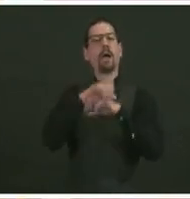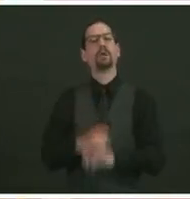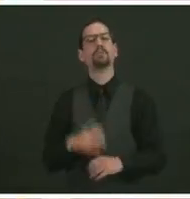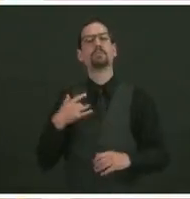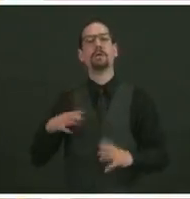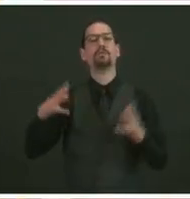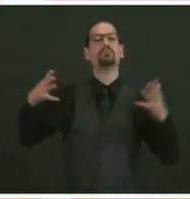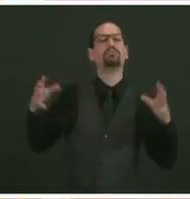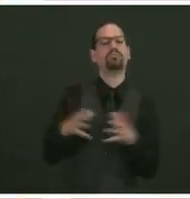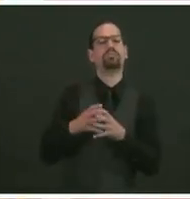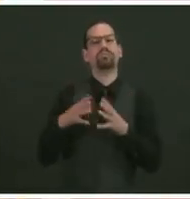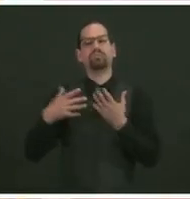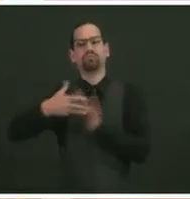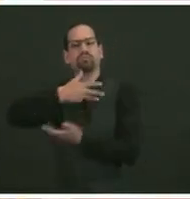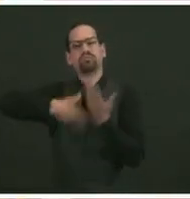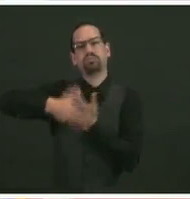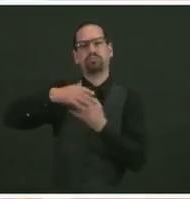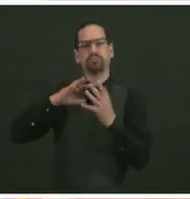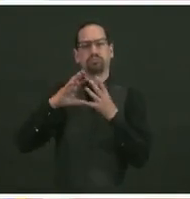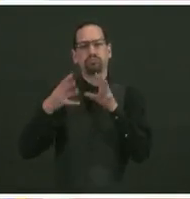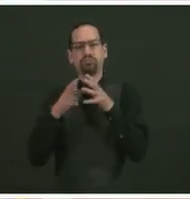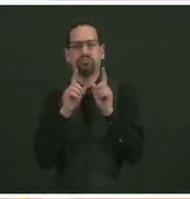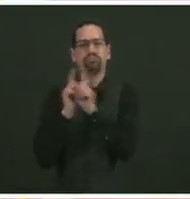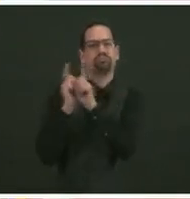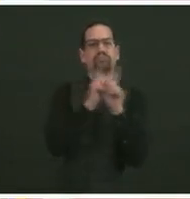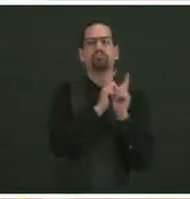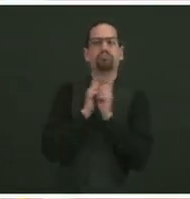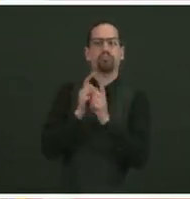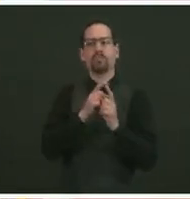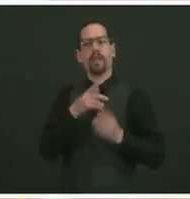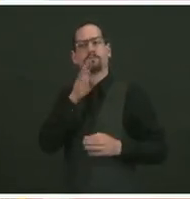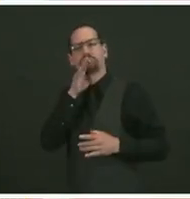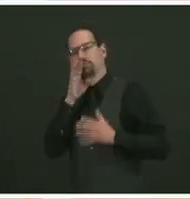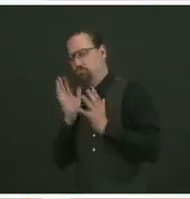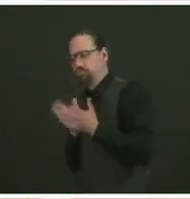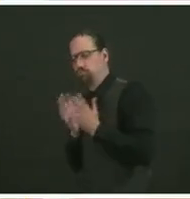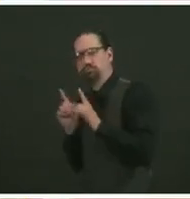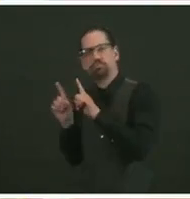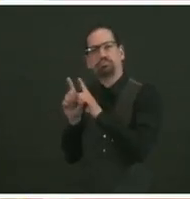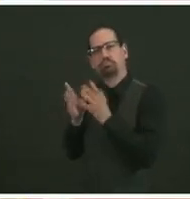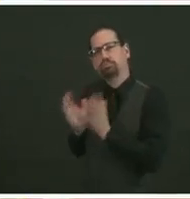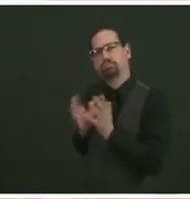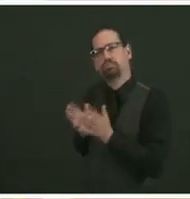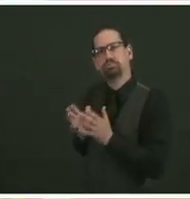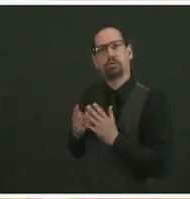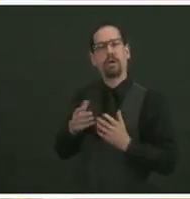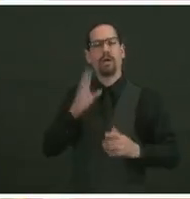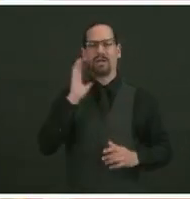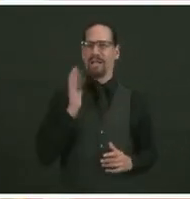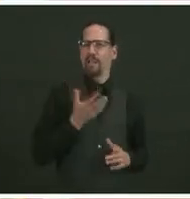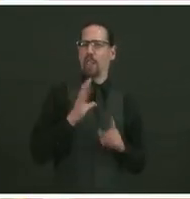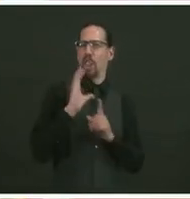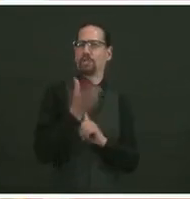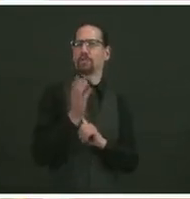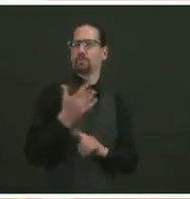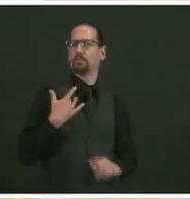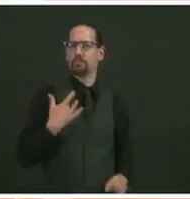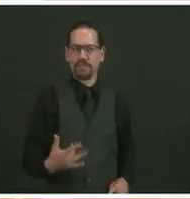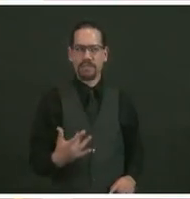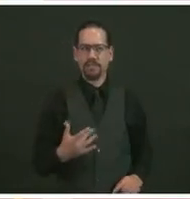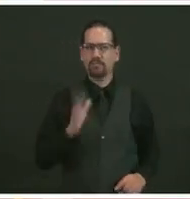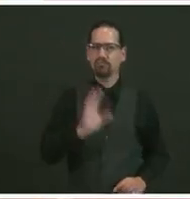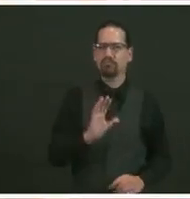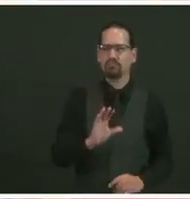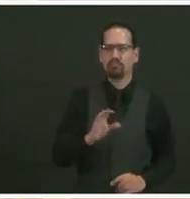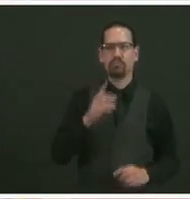When we go to meetings, we think it's polite now to be next to each other. I know that's what we're used to, but what we're used to could be life-threatening to us. And so it's